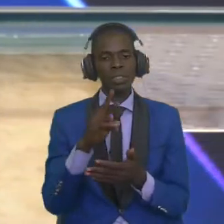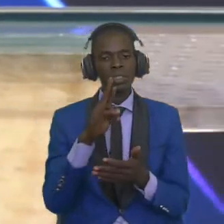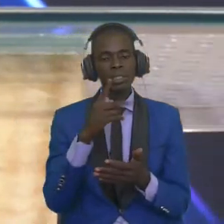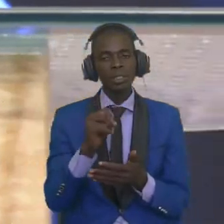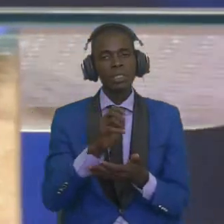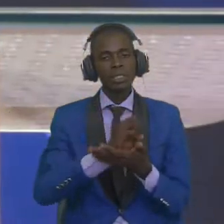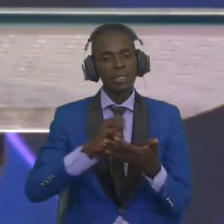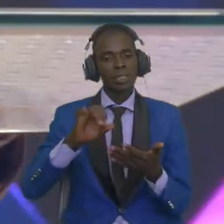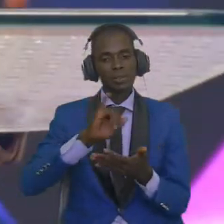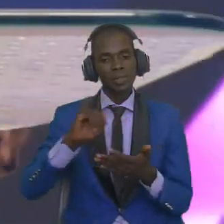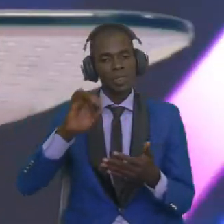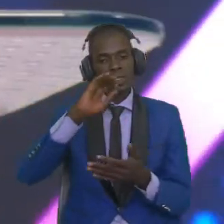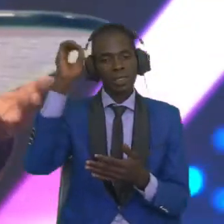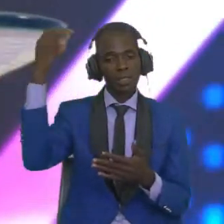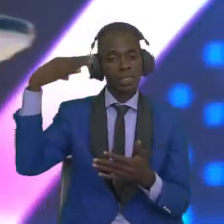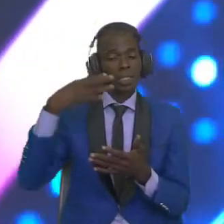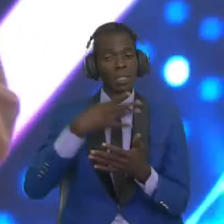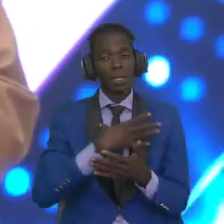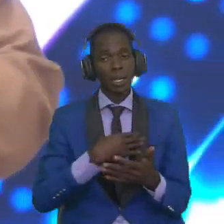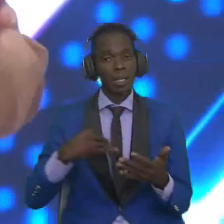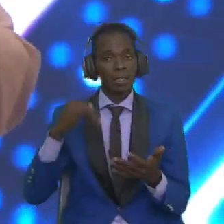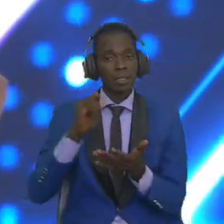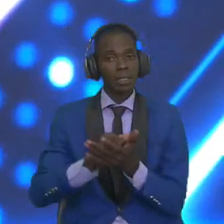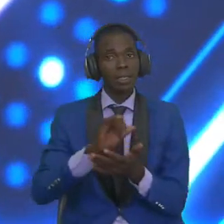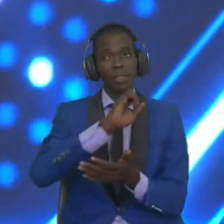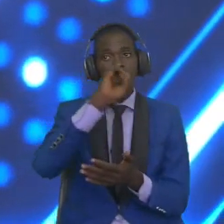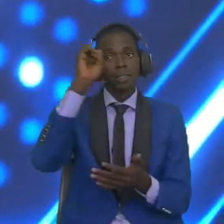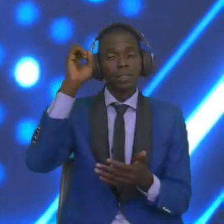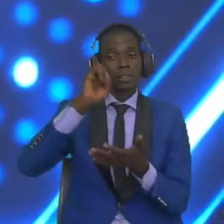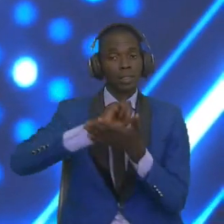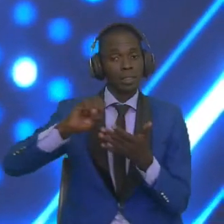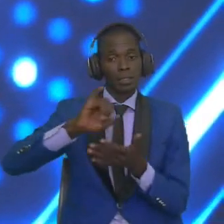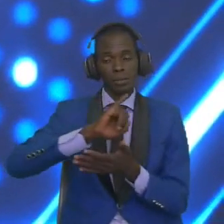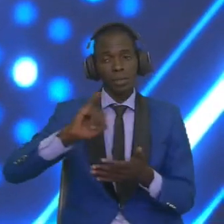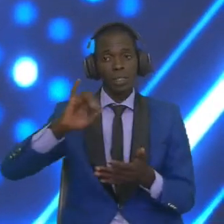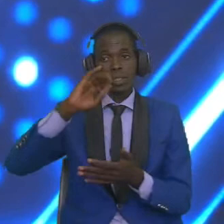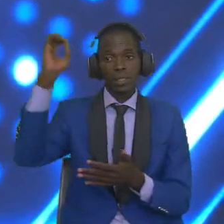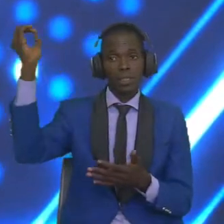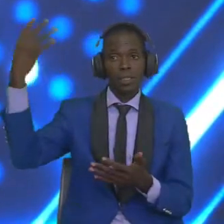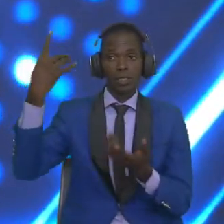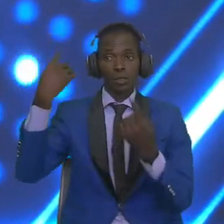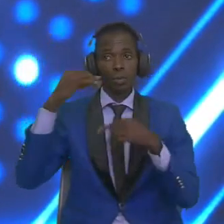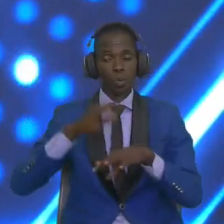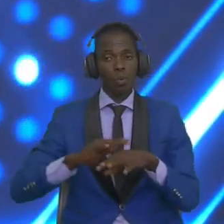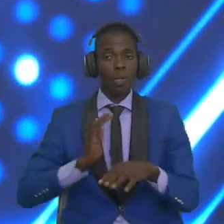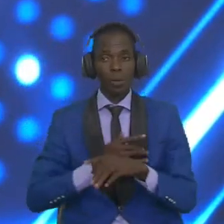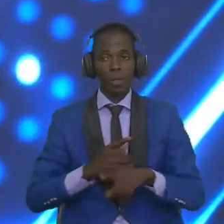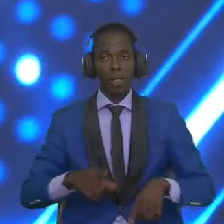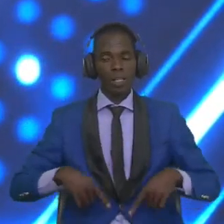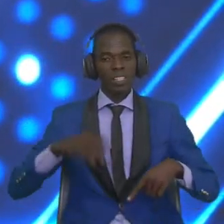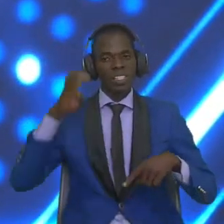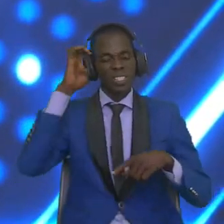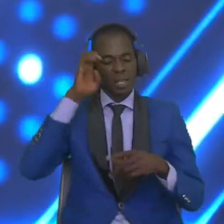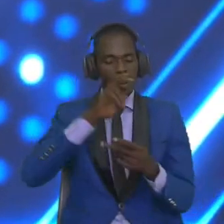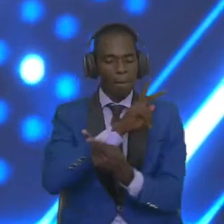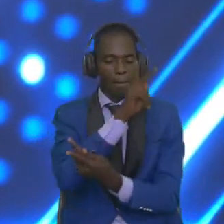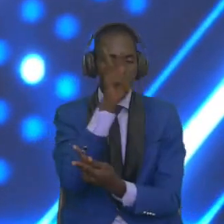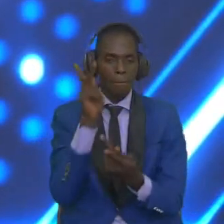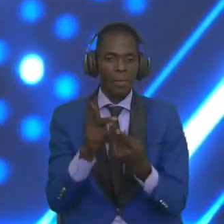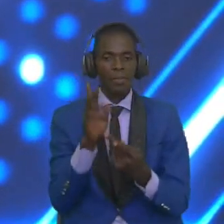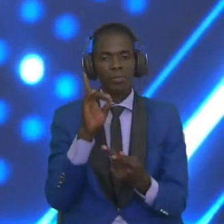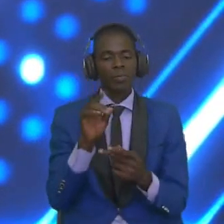sanctifying grace. And when that sanctifying grace comes into our lives, he perfects us. Any area